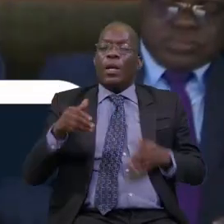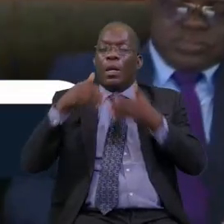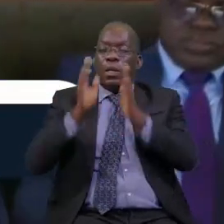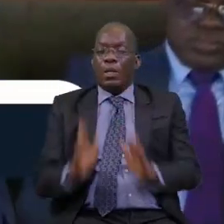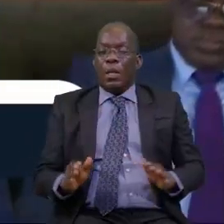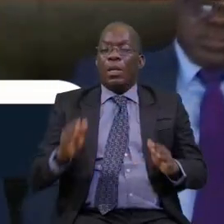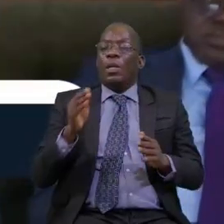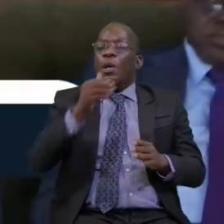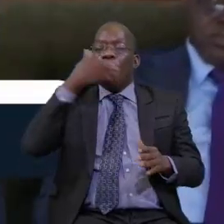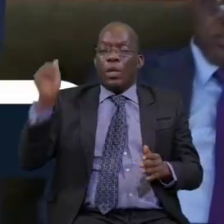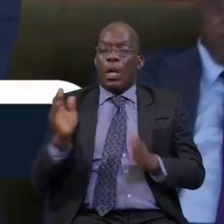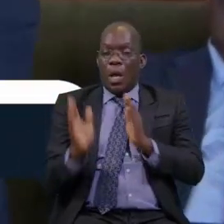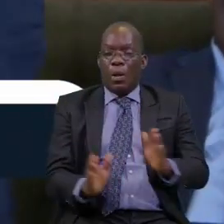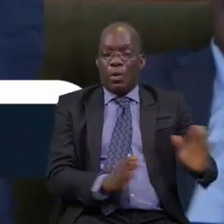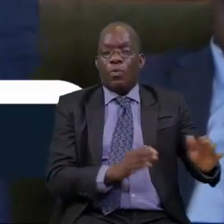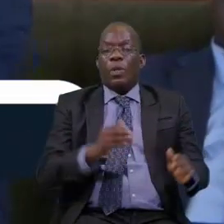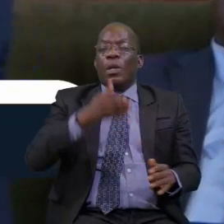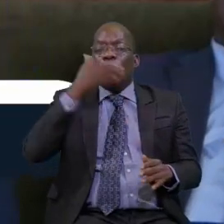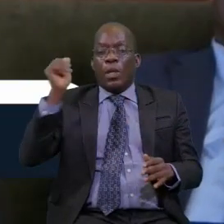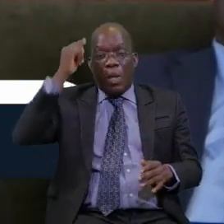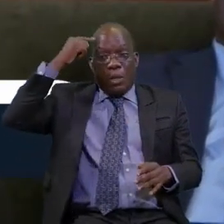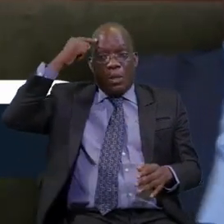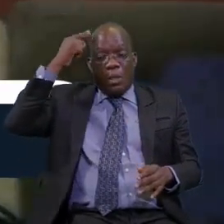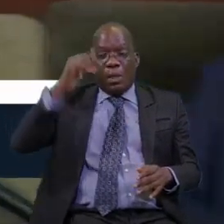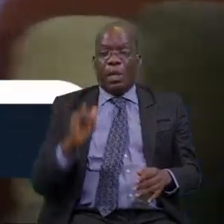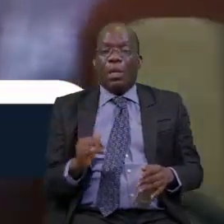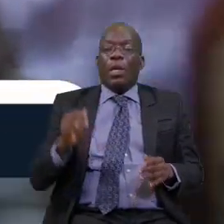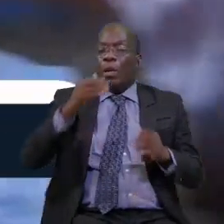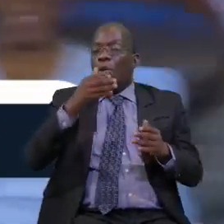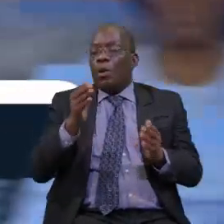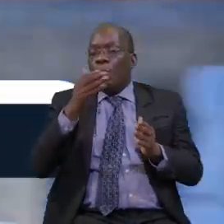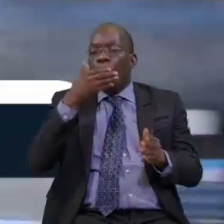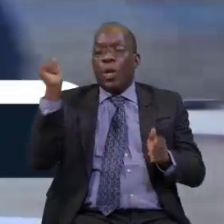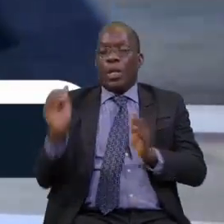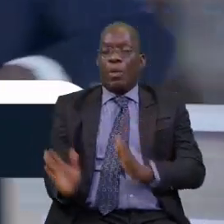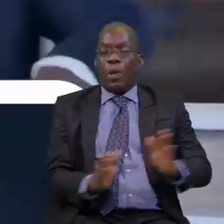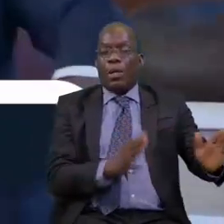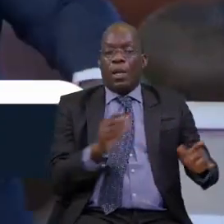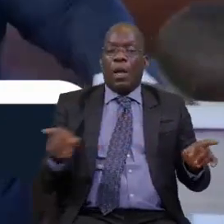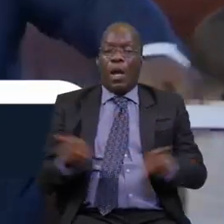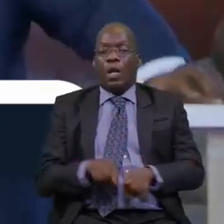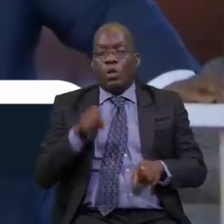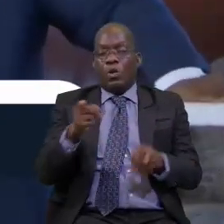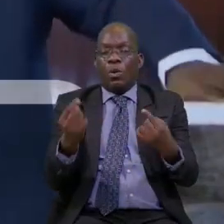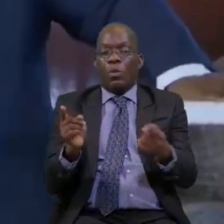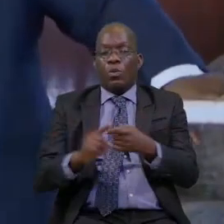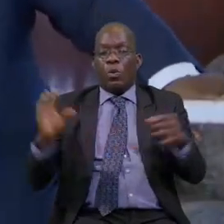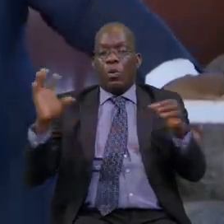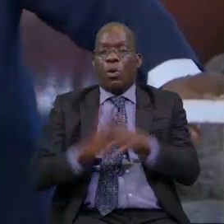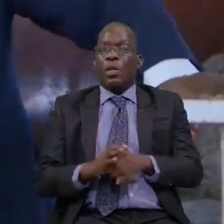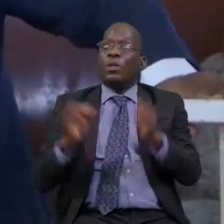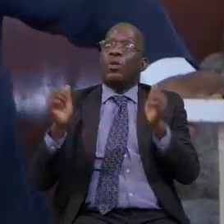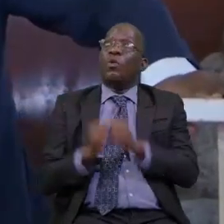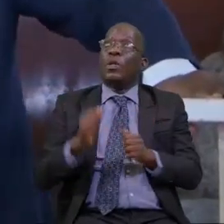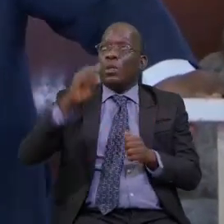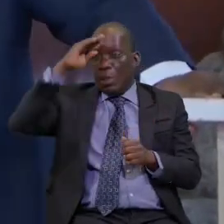organizer, a better thinker, a better strategist. As you come to connect with him, the virtue in him,